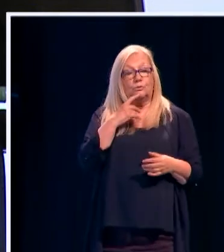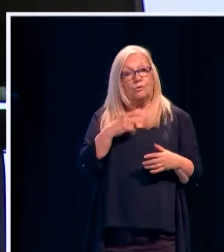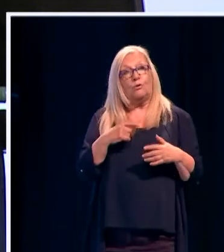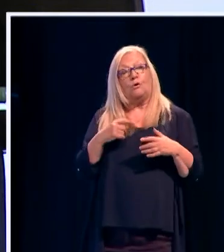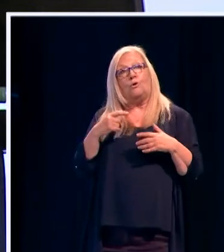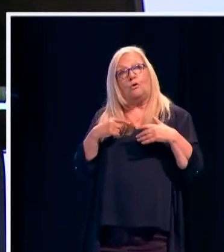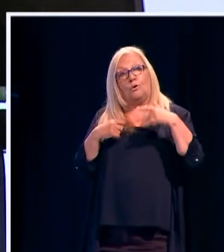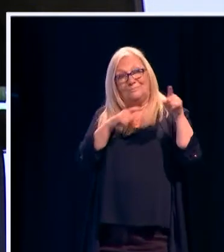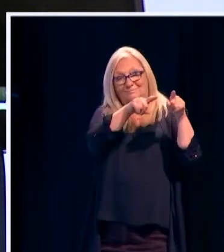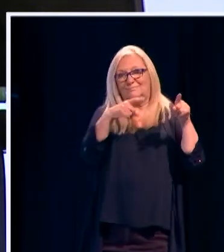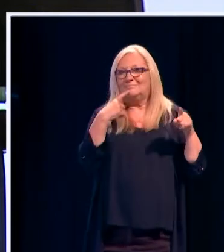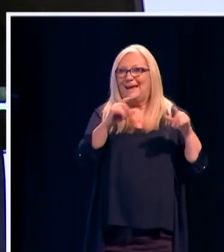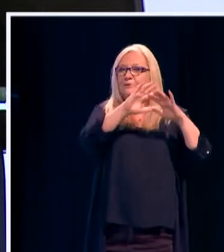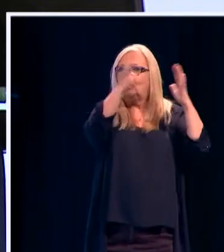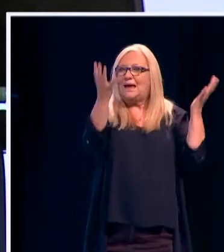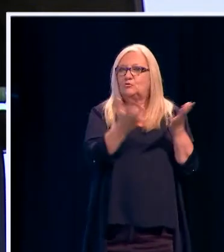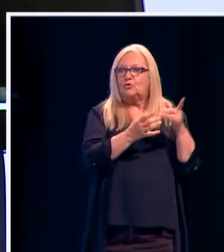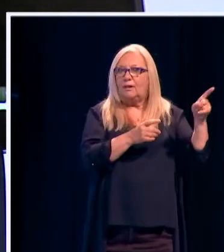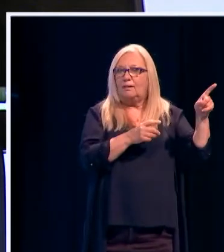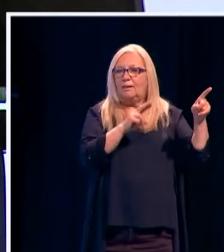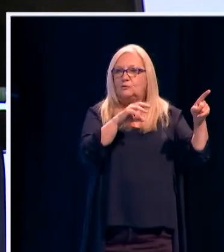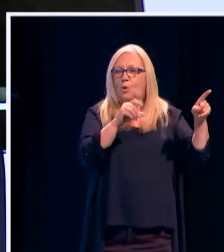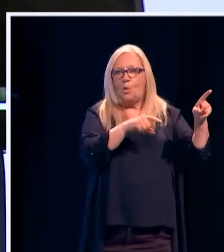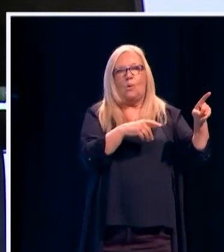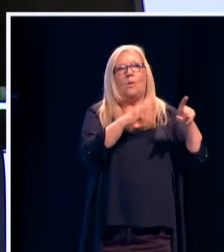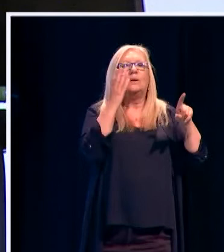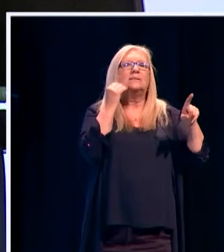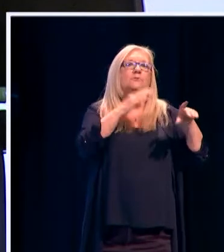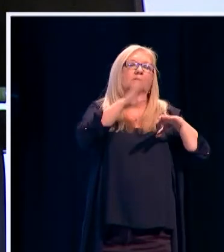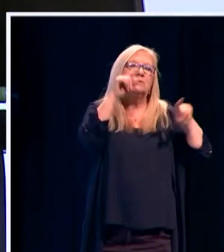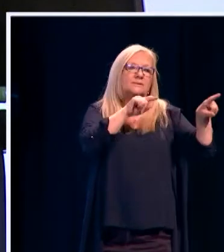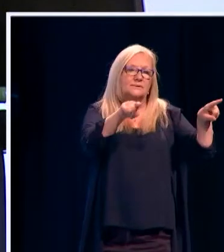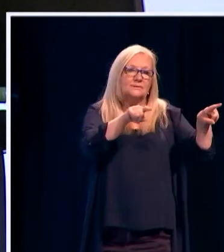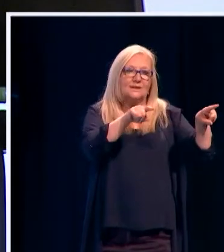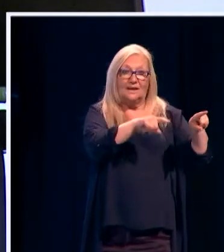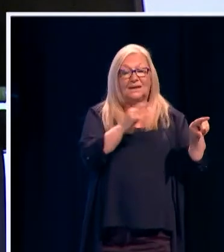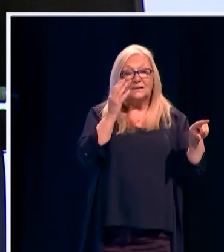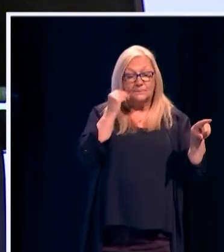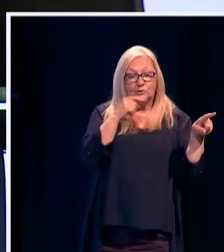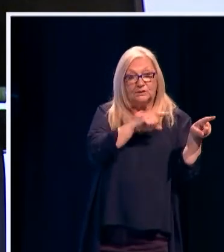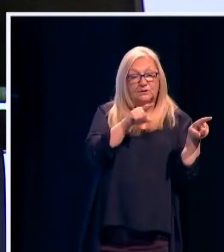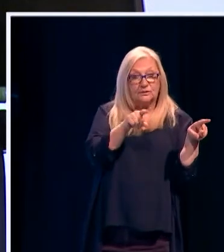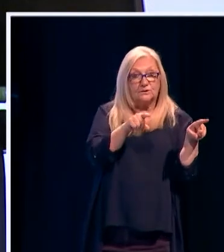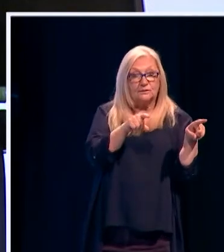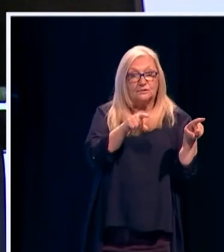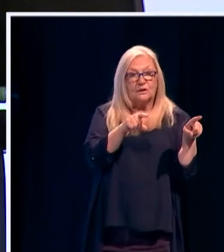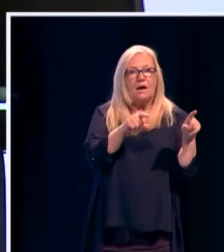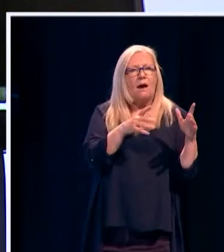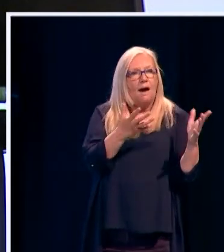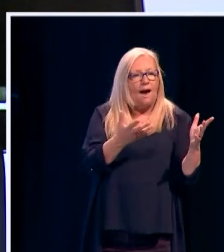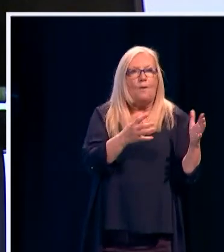international NGOs have a little bit more experience in terms of